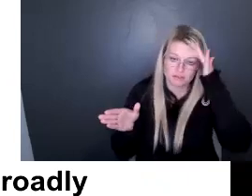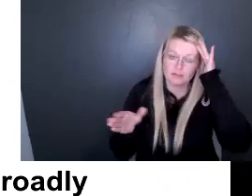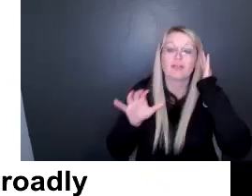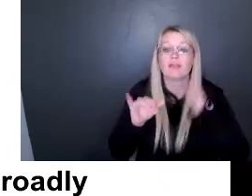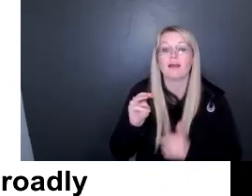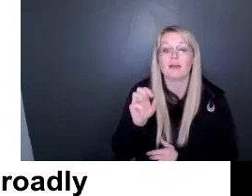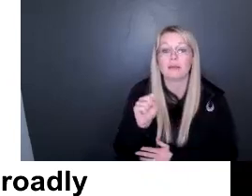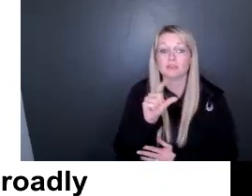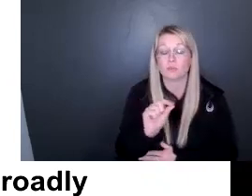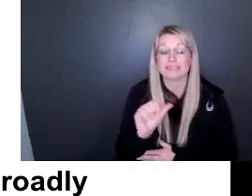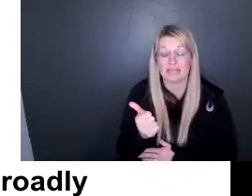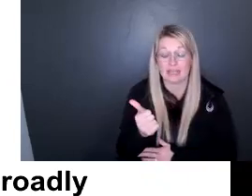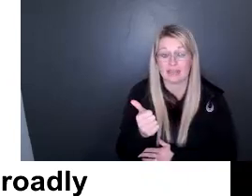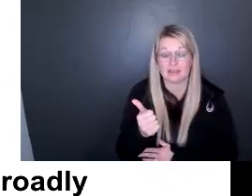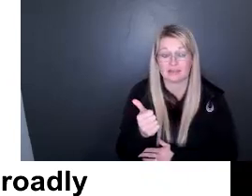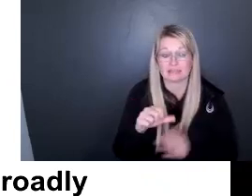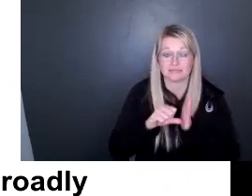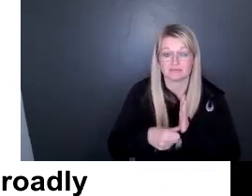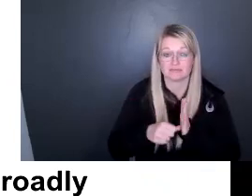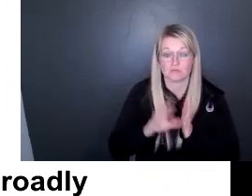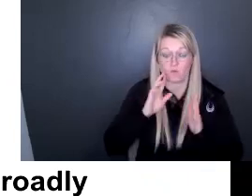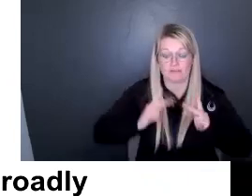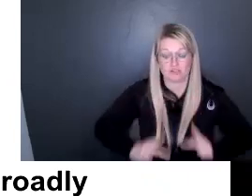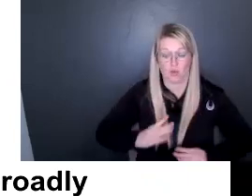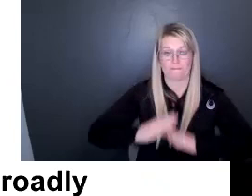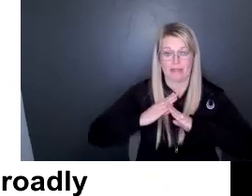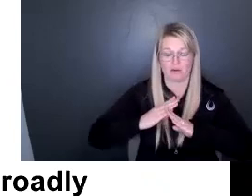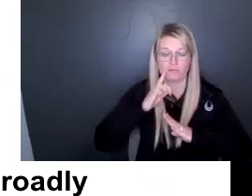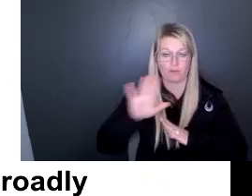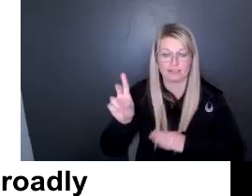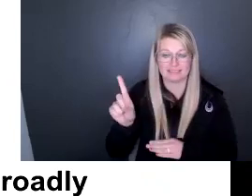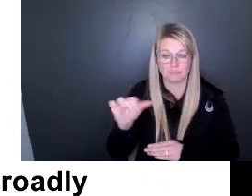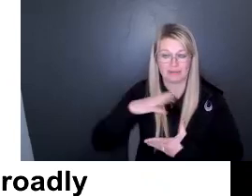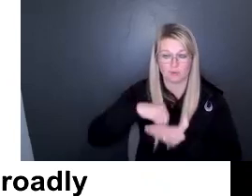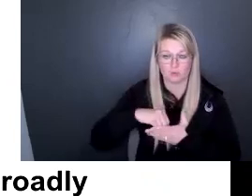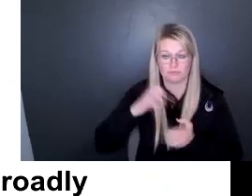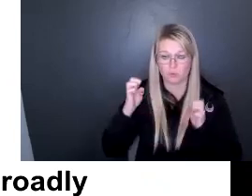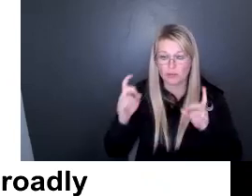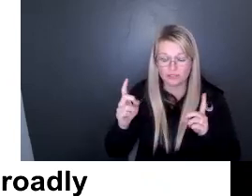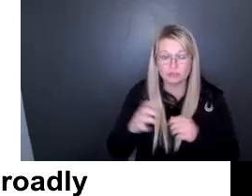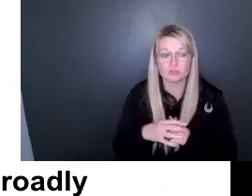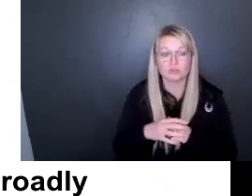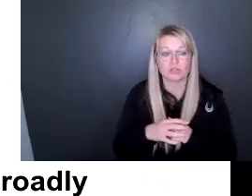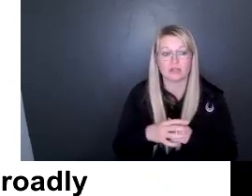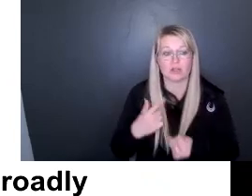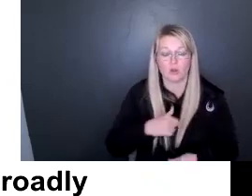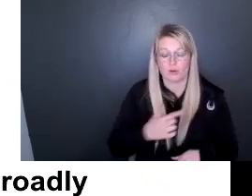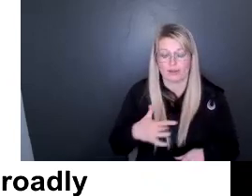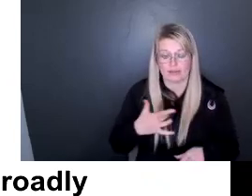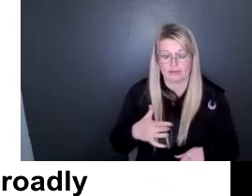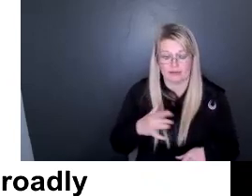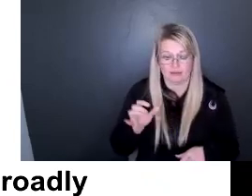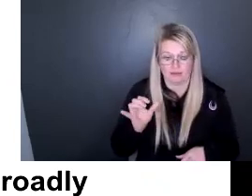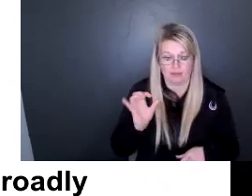MS 2010 emphasized physical barriers to disability, inclusive education. We think that,